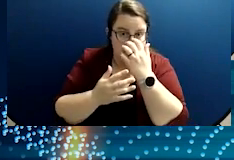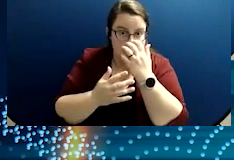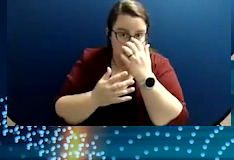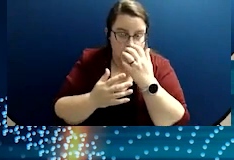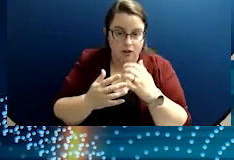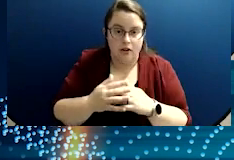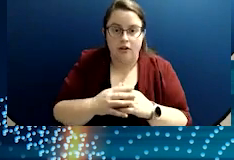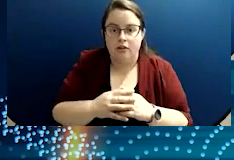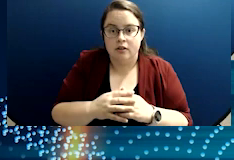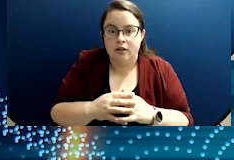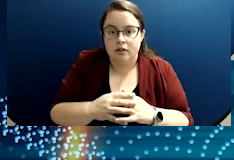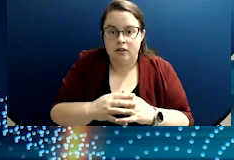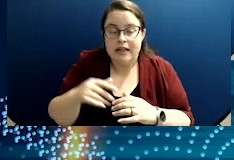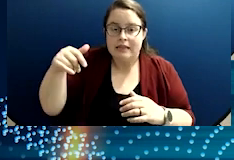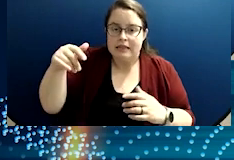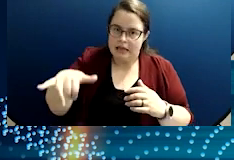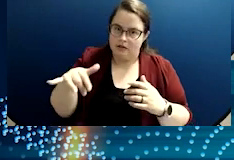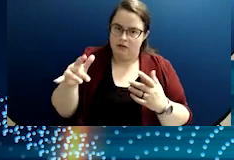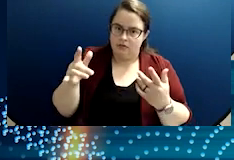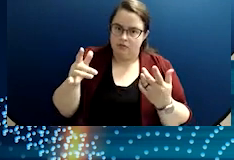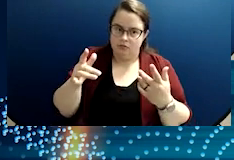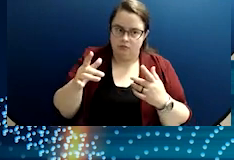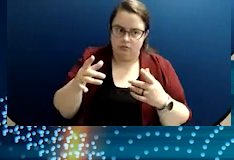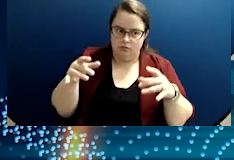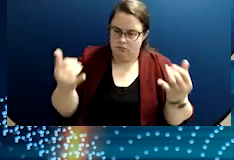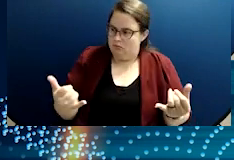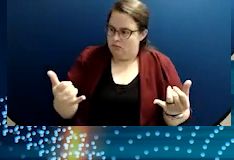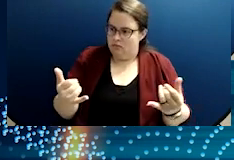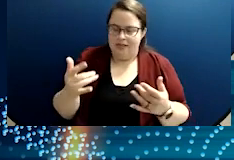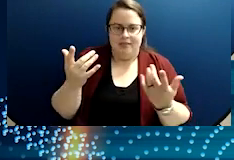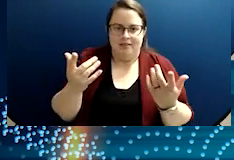calculator of today. Okay.